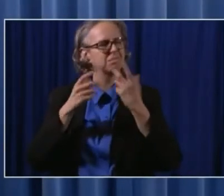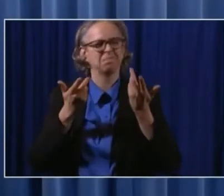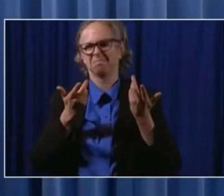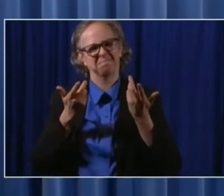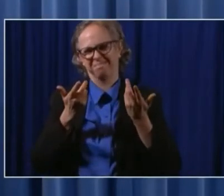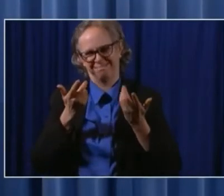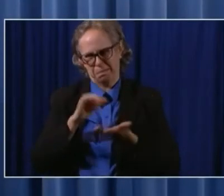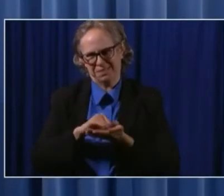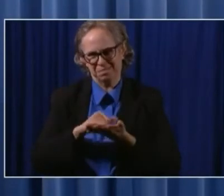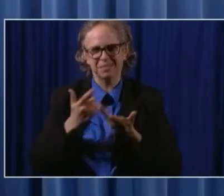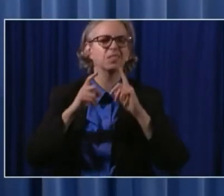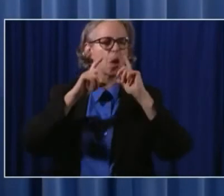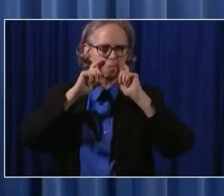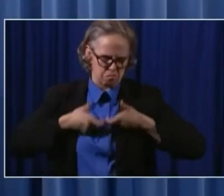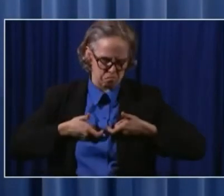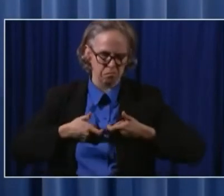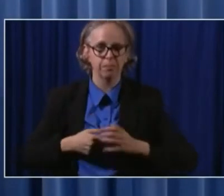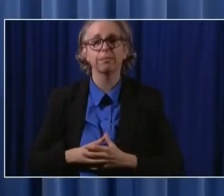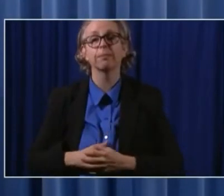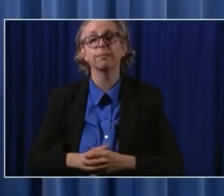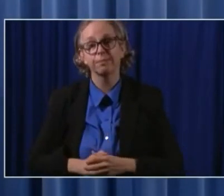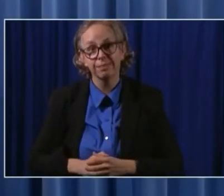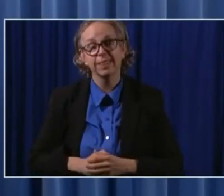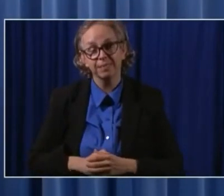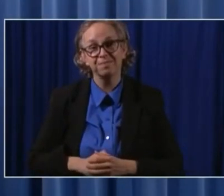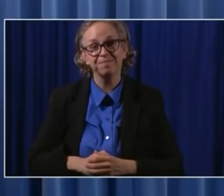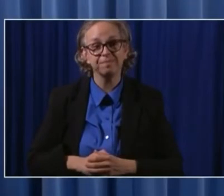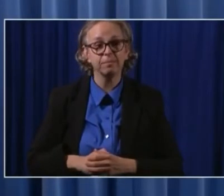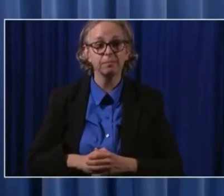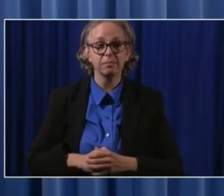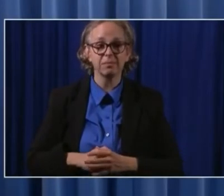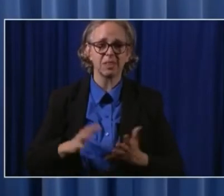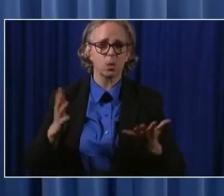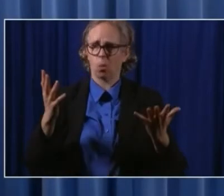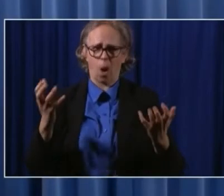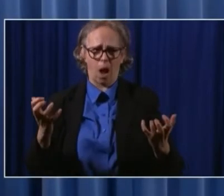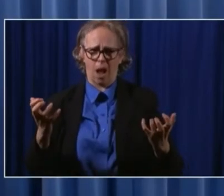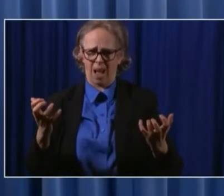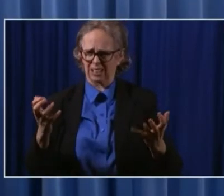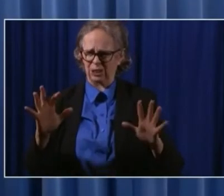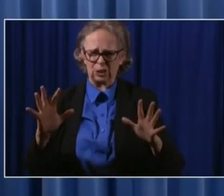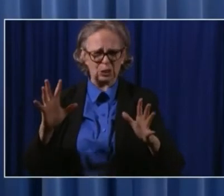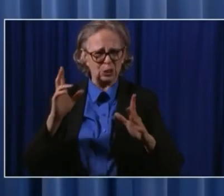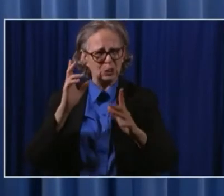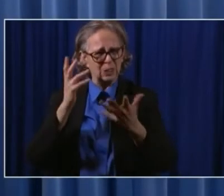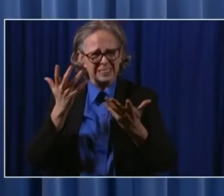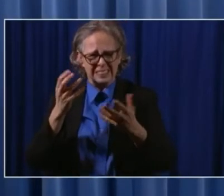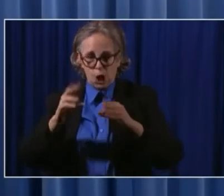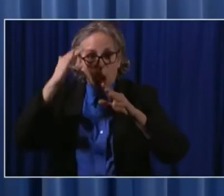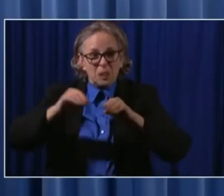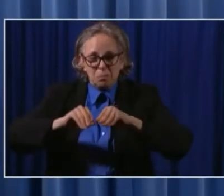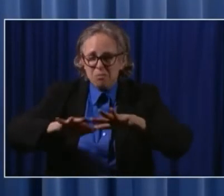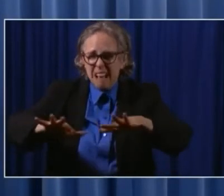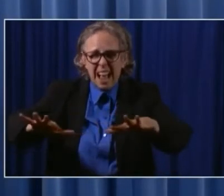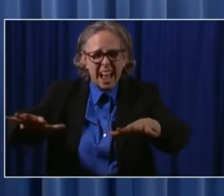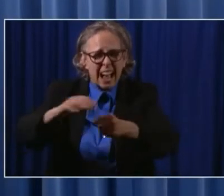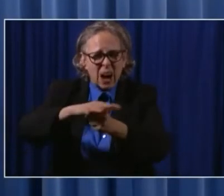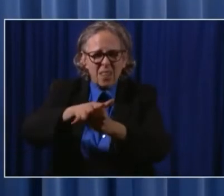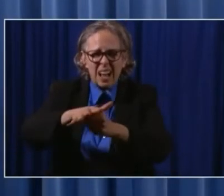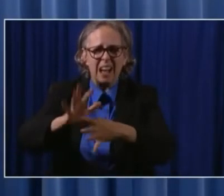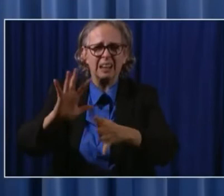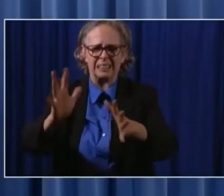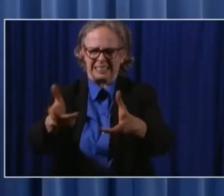Just in conclusion, we've got to get this virus under control. Wearing masks is going to make a difference. It will make a difference